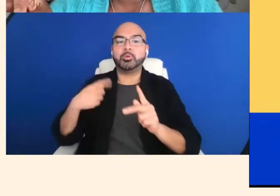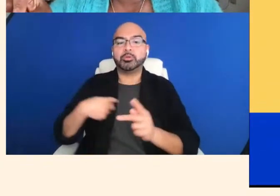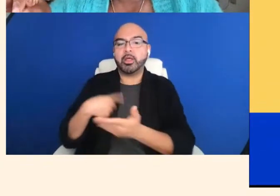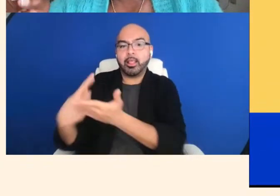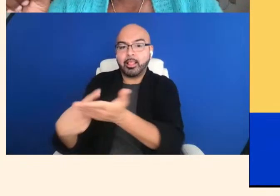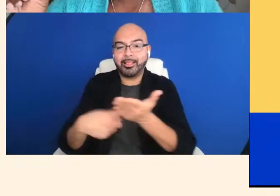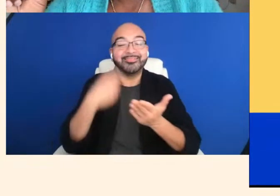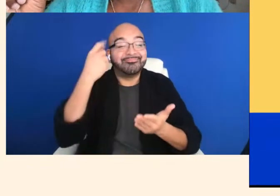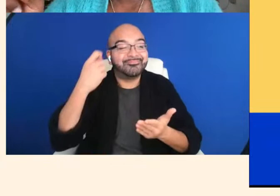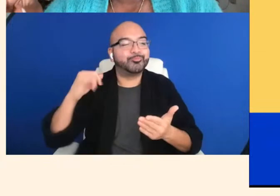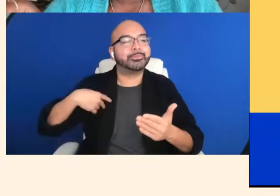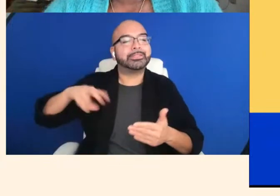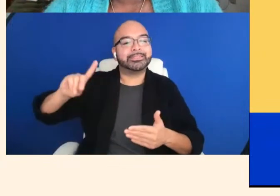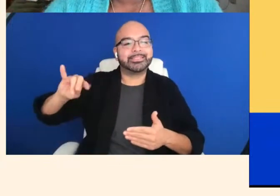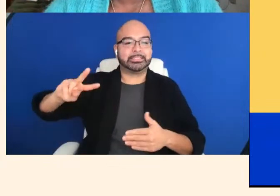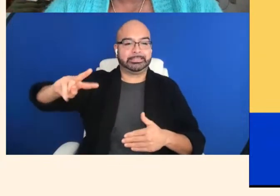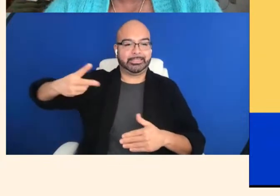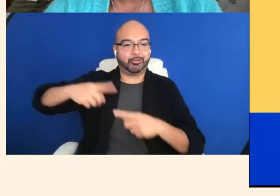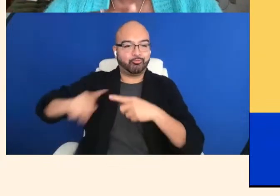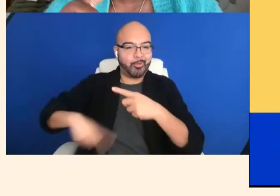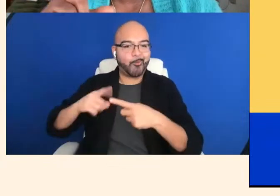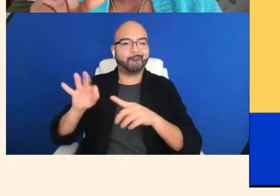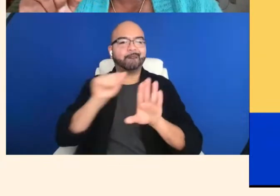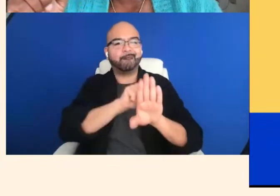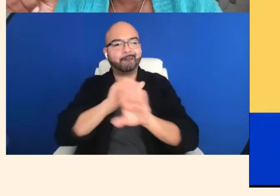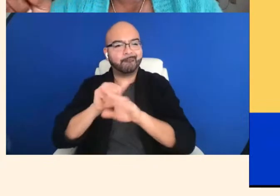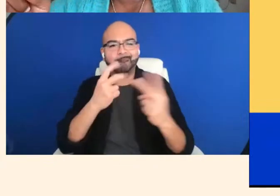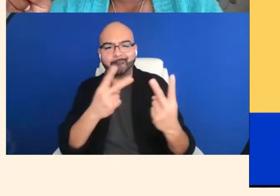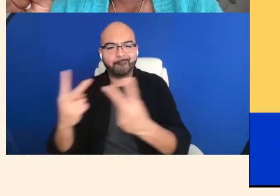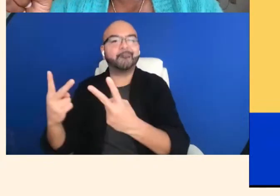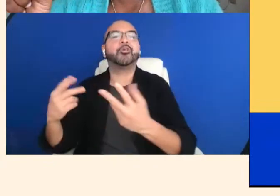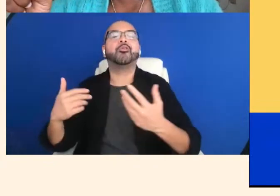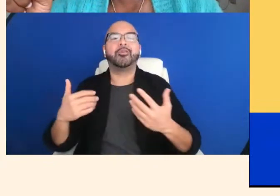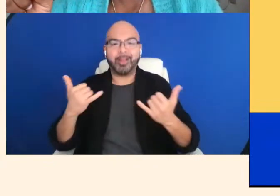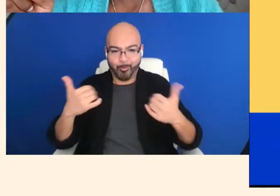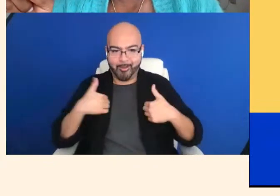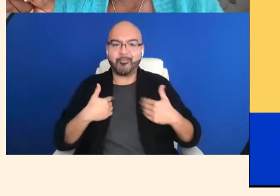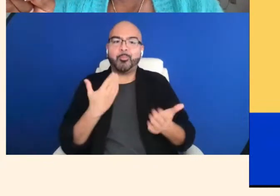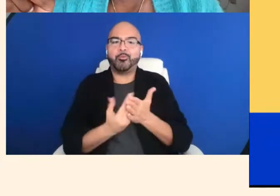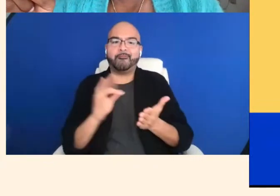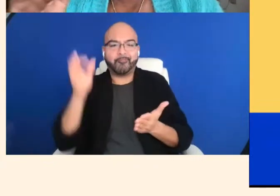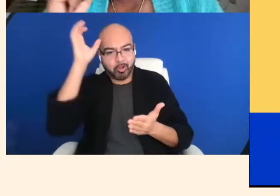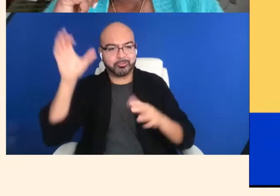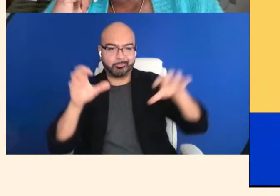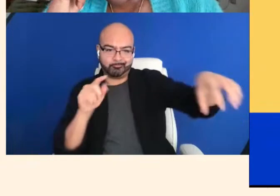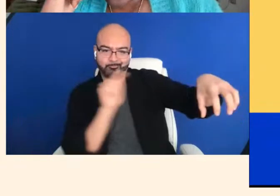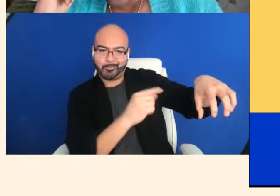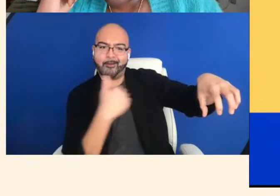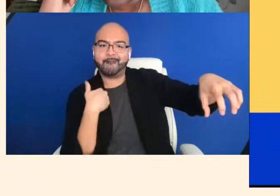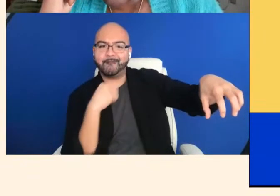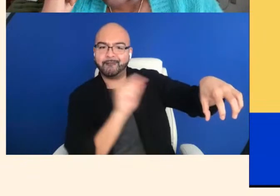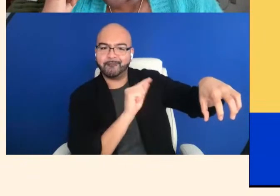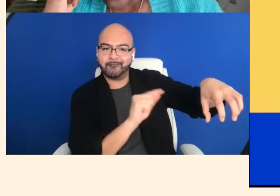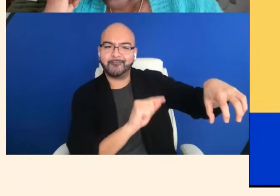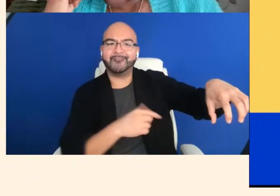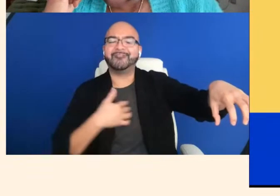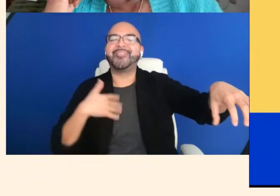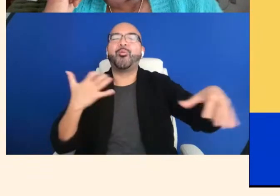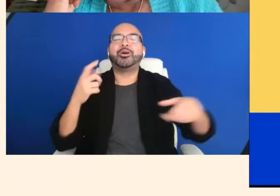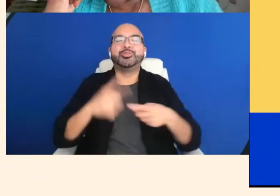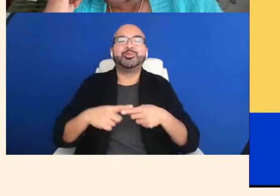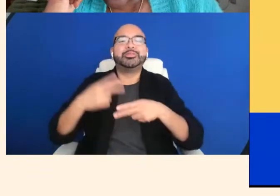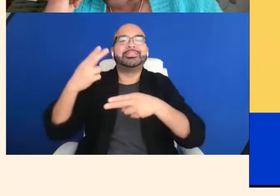knocking, where we're like, okay, we have a small proof of concept. I want to name some of these